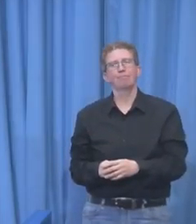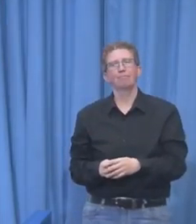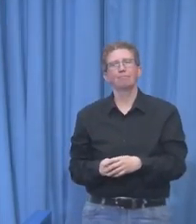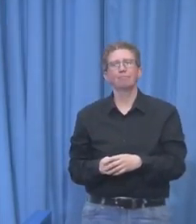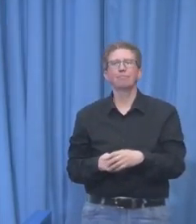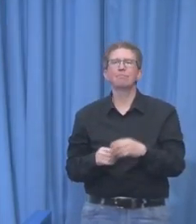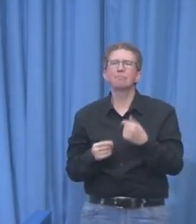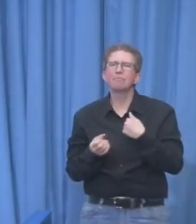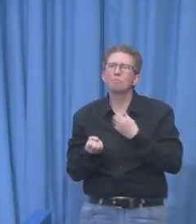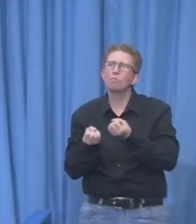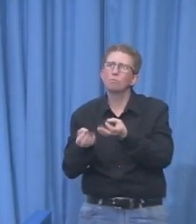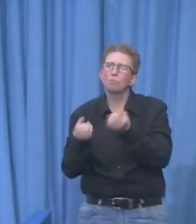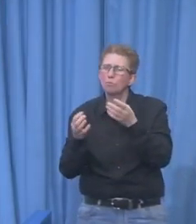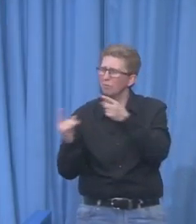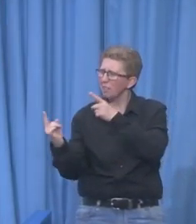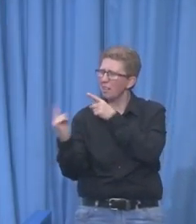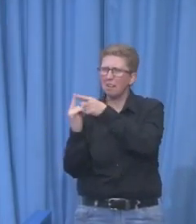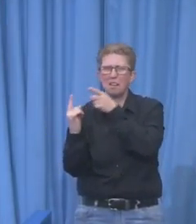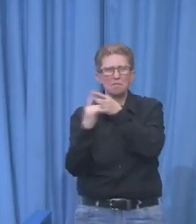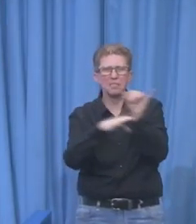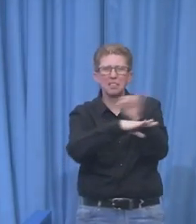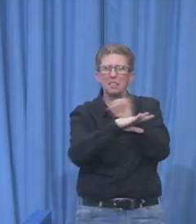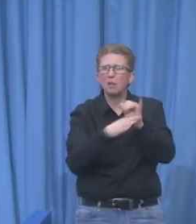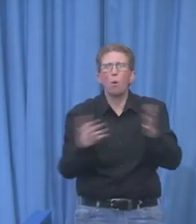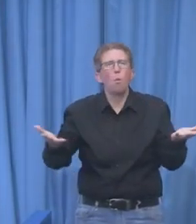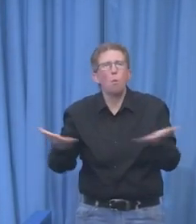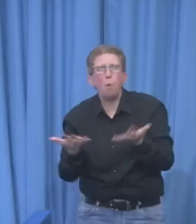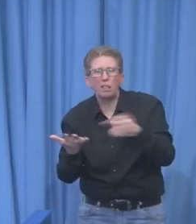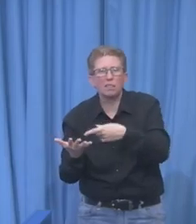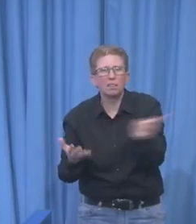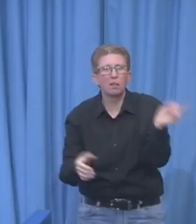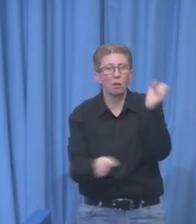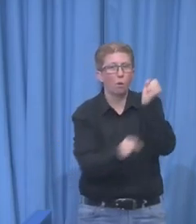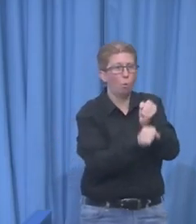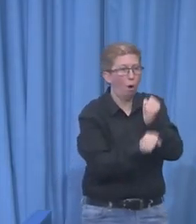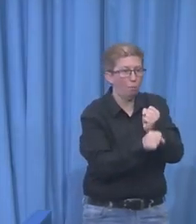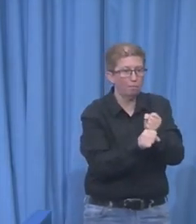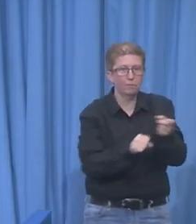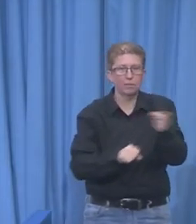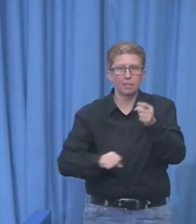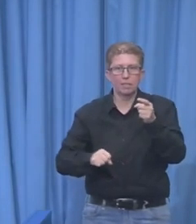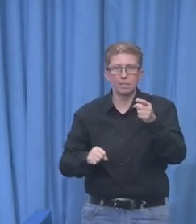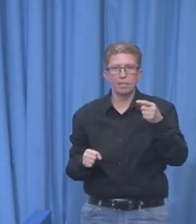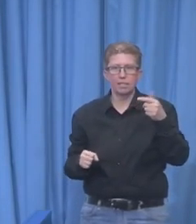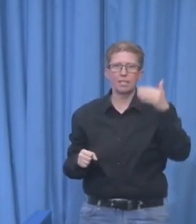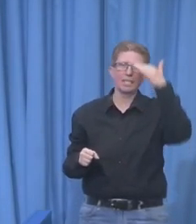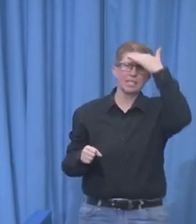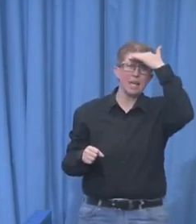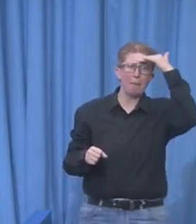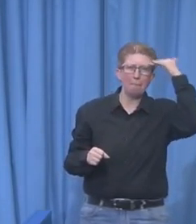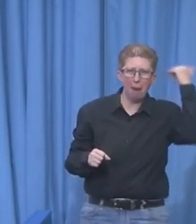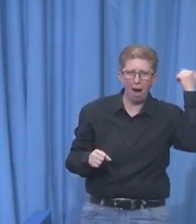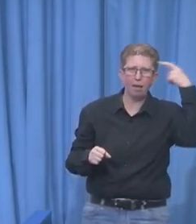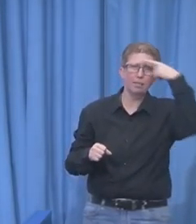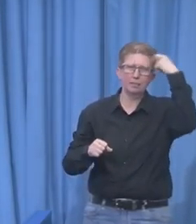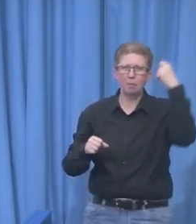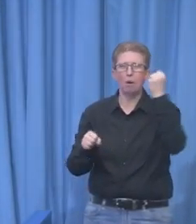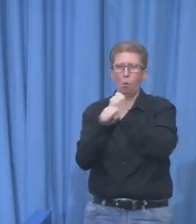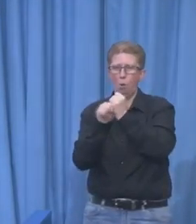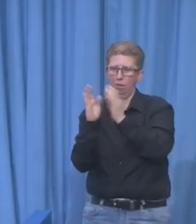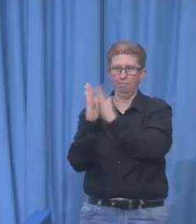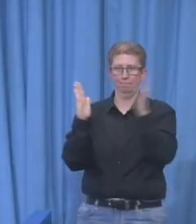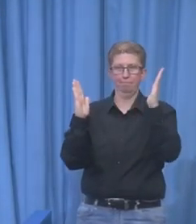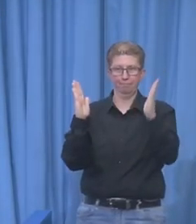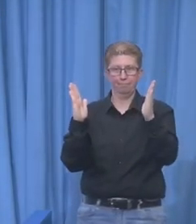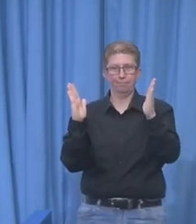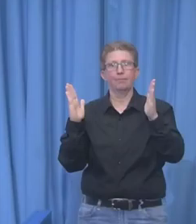the internships and the summer jobs are very effective interventions to